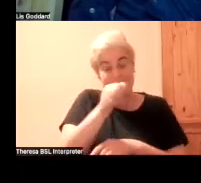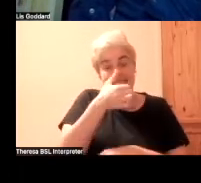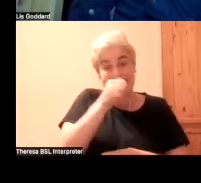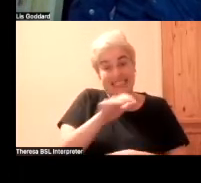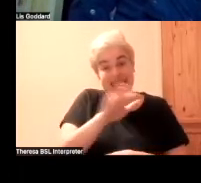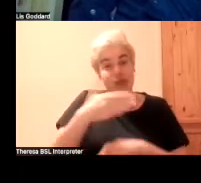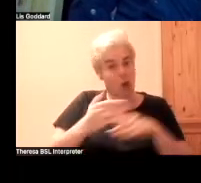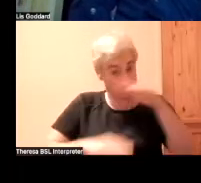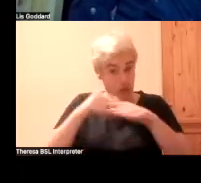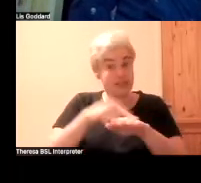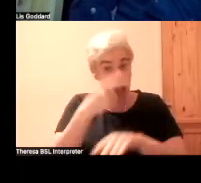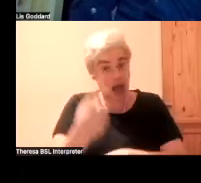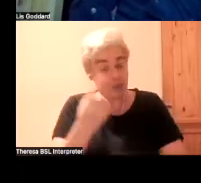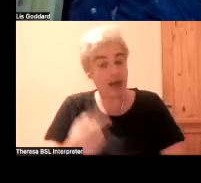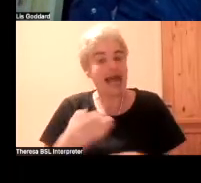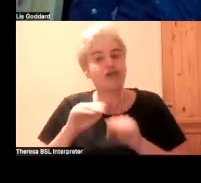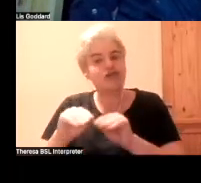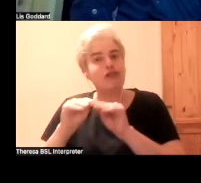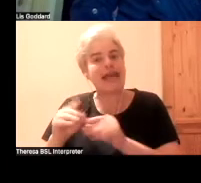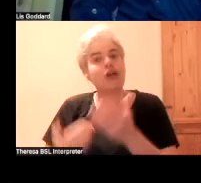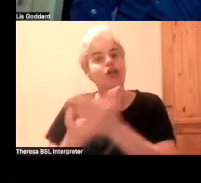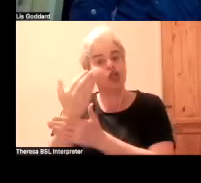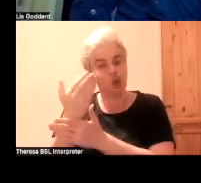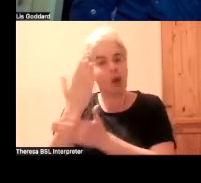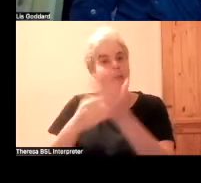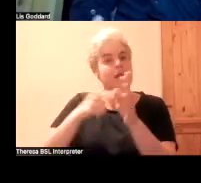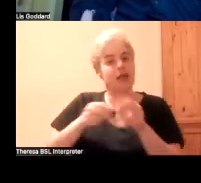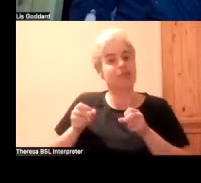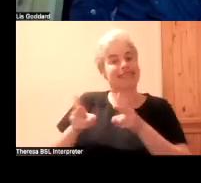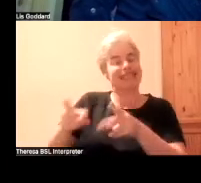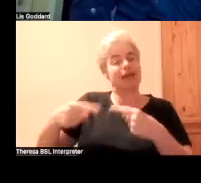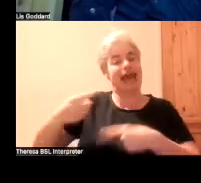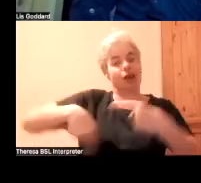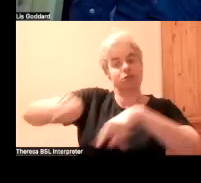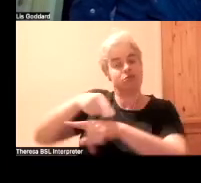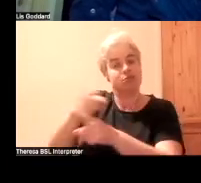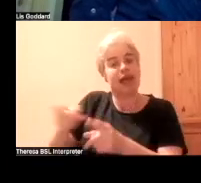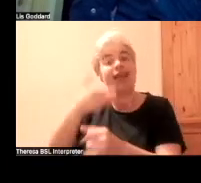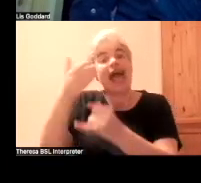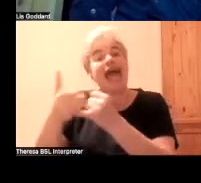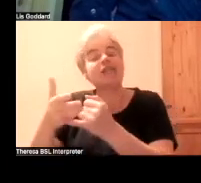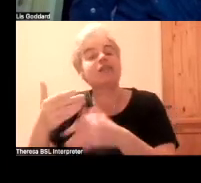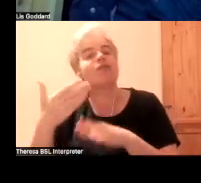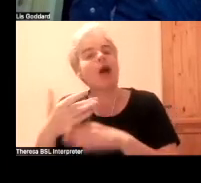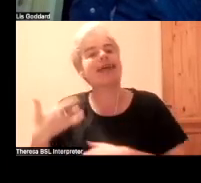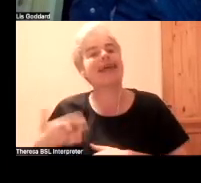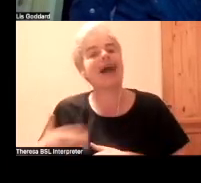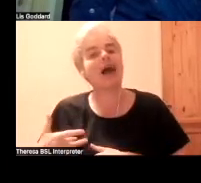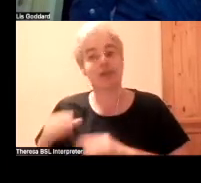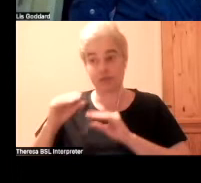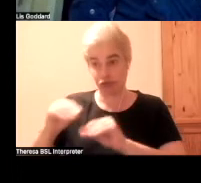works full-time, and trained on a new part-time scheme which allows those at the end of their working life to